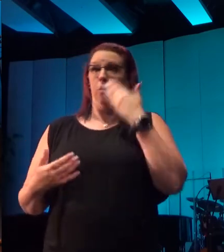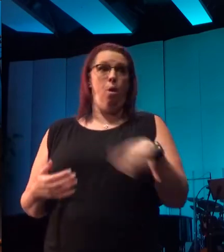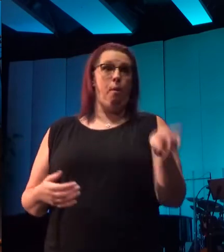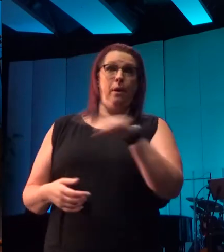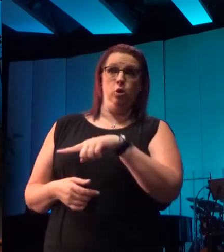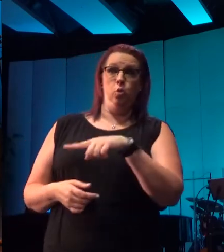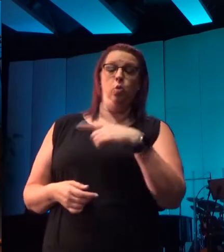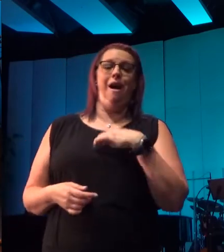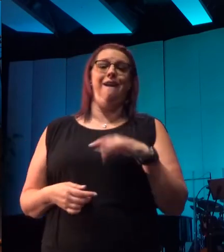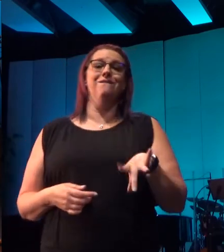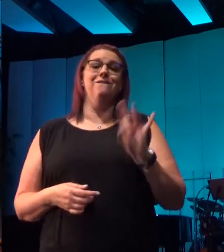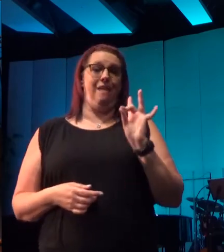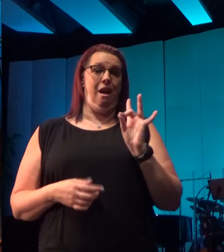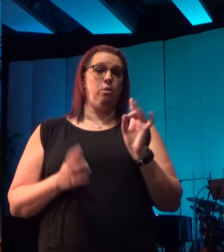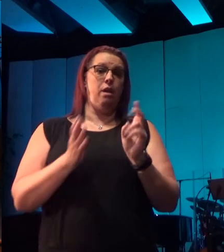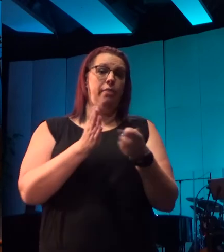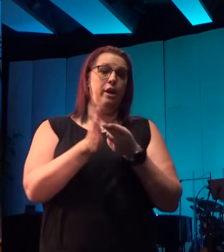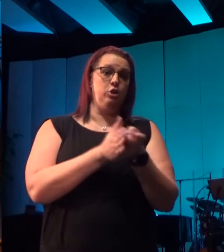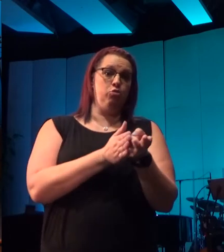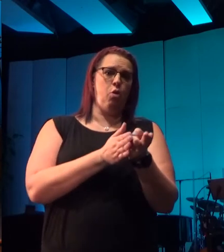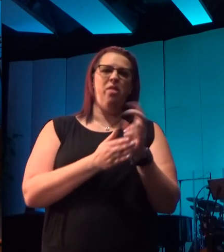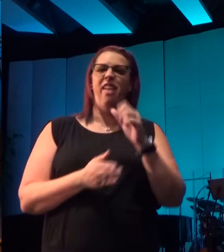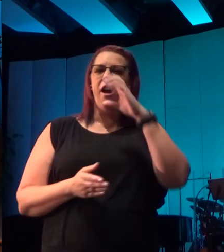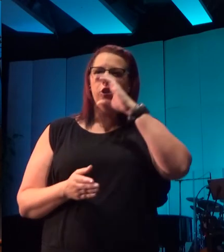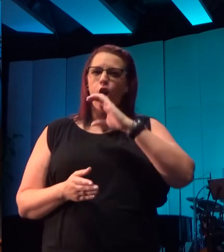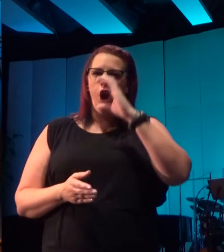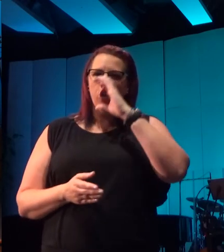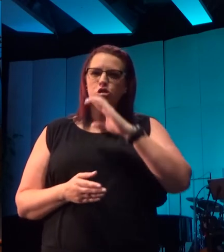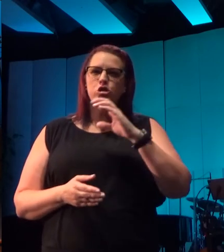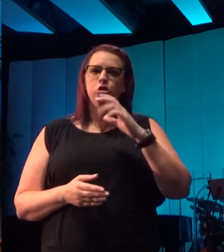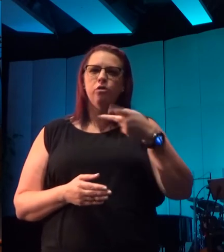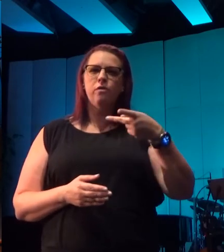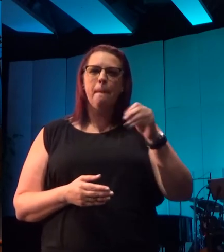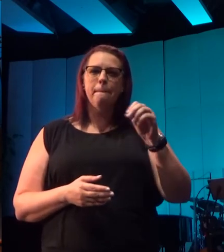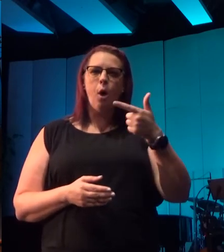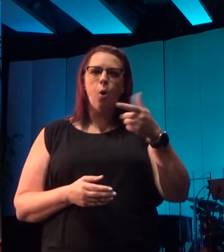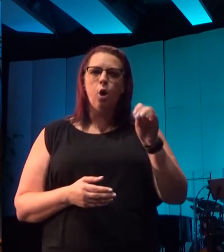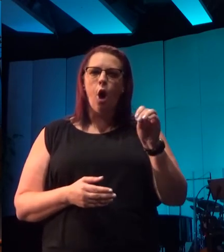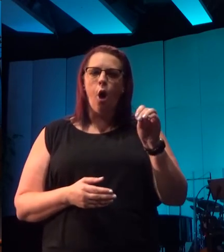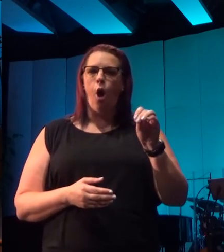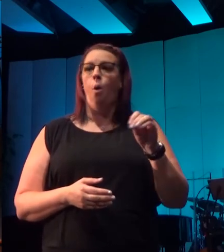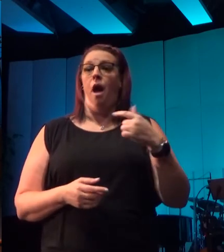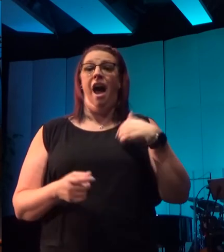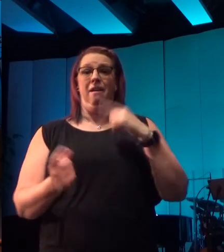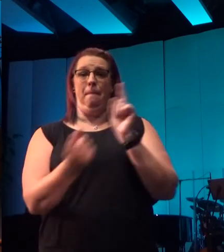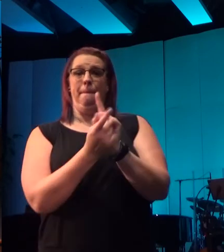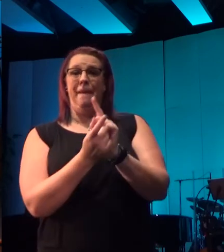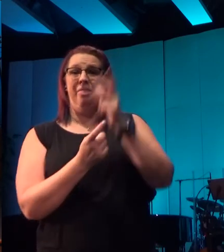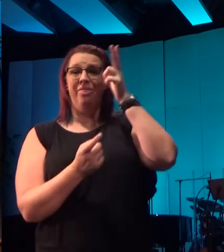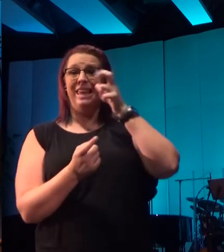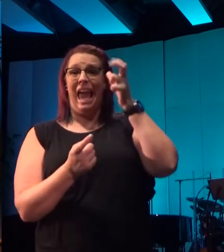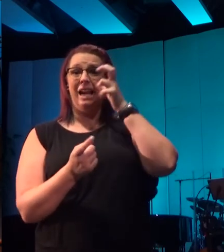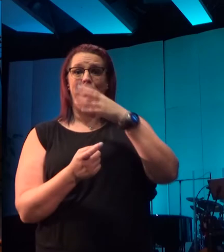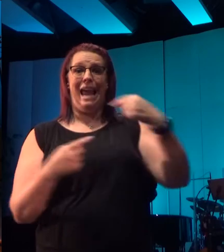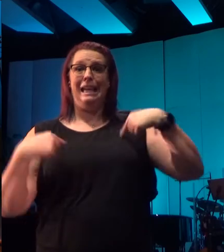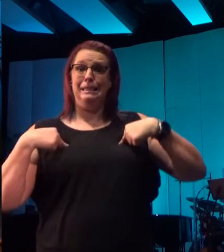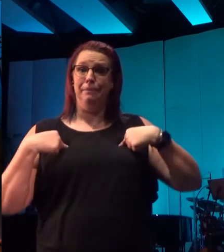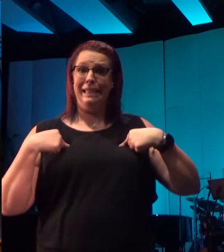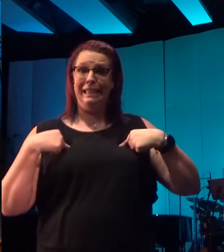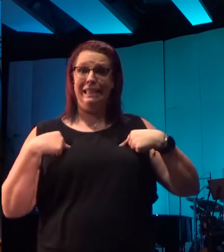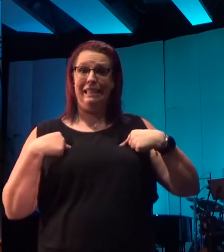the truth in that cartoon from Pogo. I have met the enemy, and he is me. I